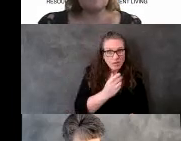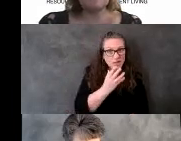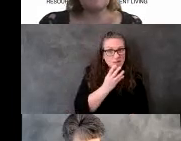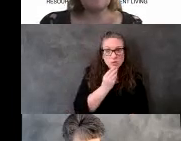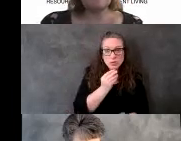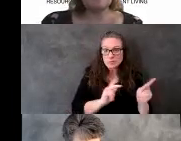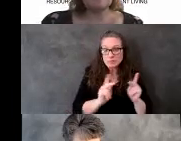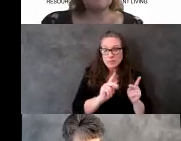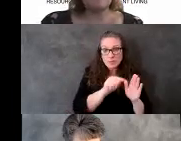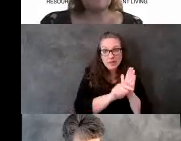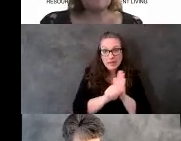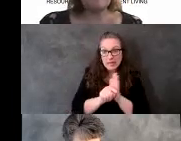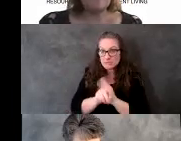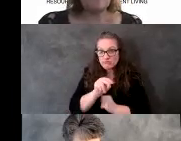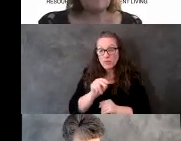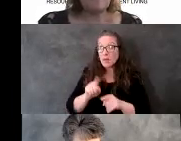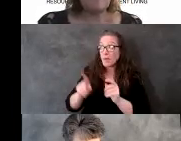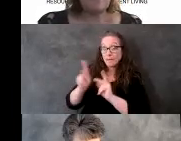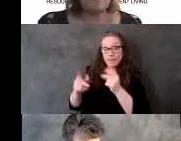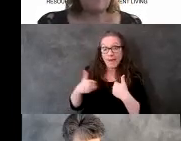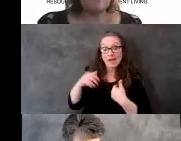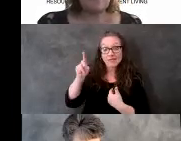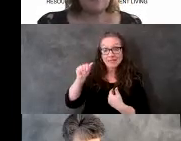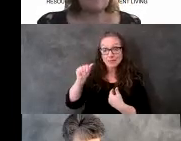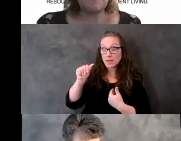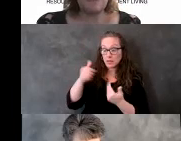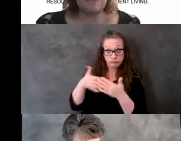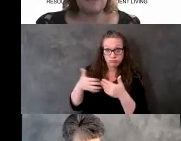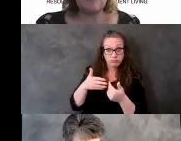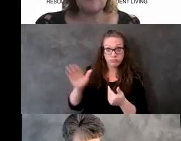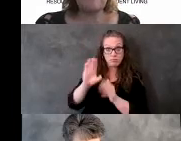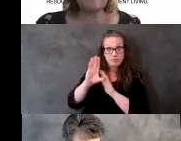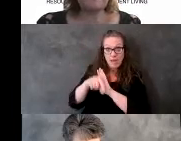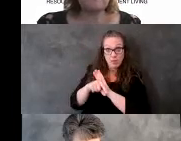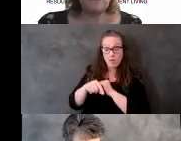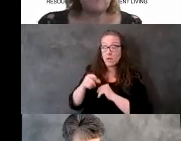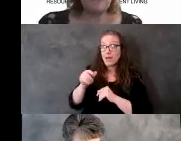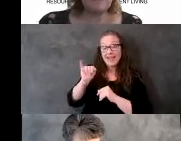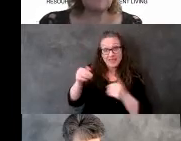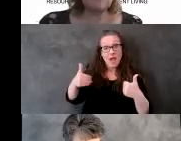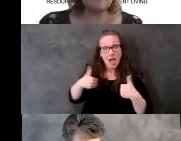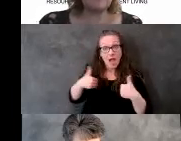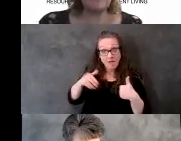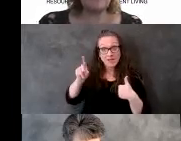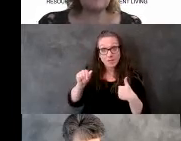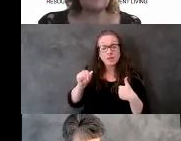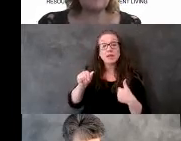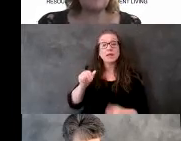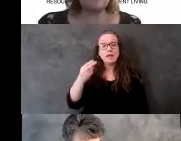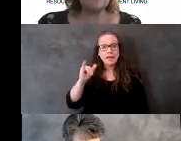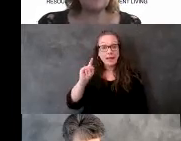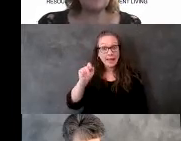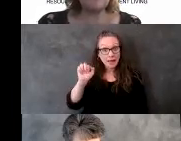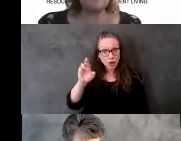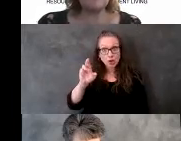with disabilities of all ethnic groups were killed by Hitler and his